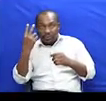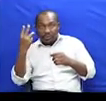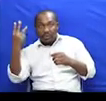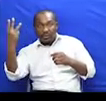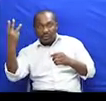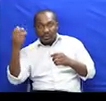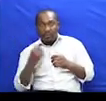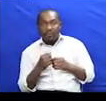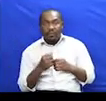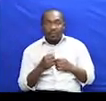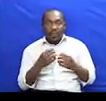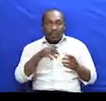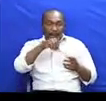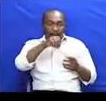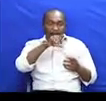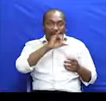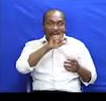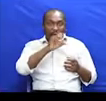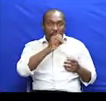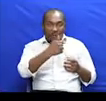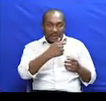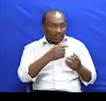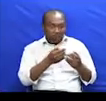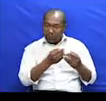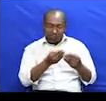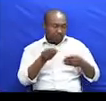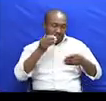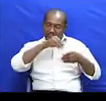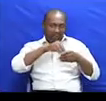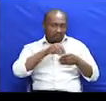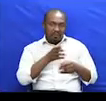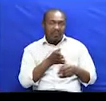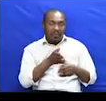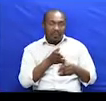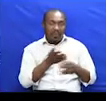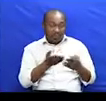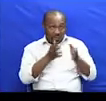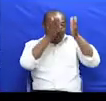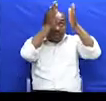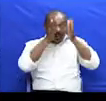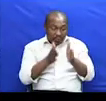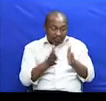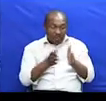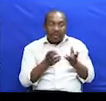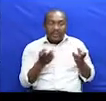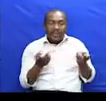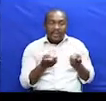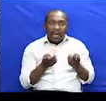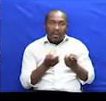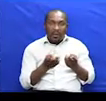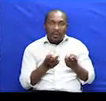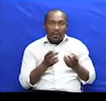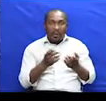The pilot is not included. Why we are not including the pilot? A pilot is like you want